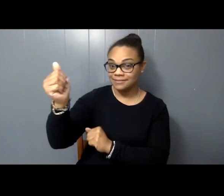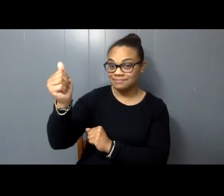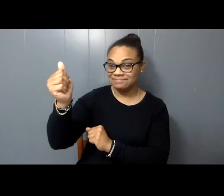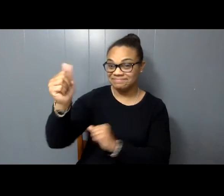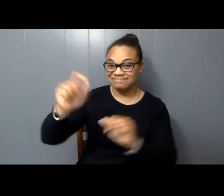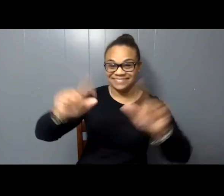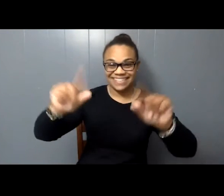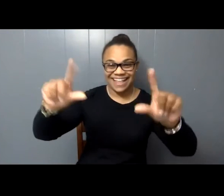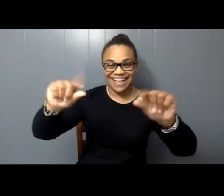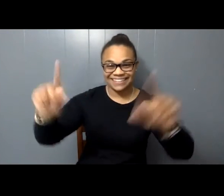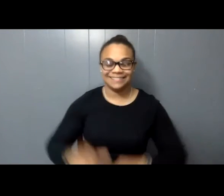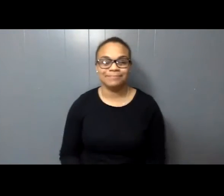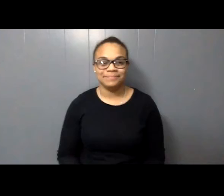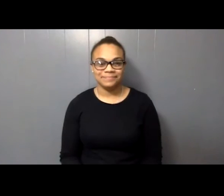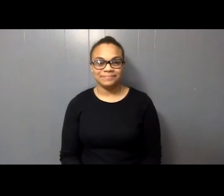slides for allyship.